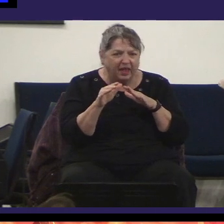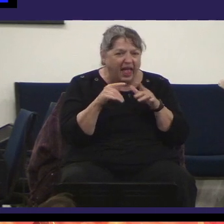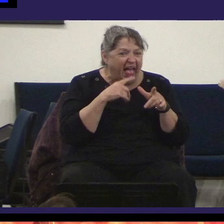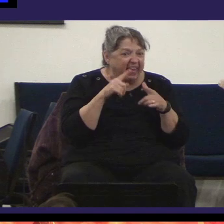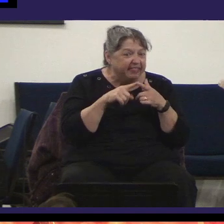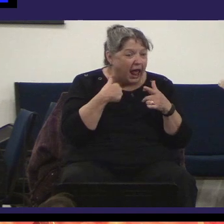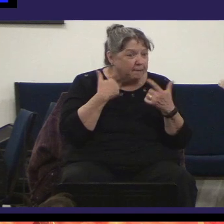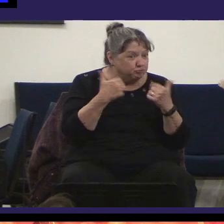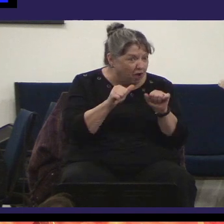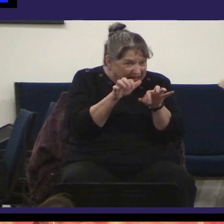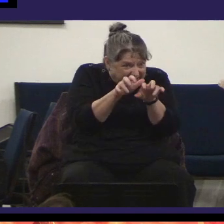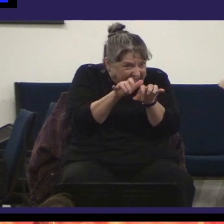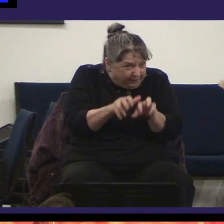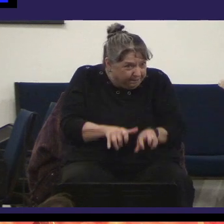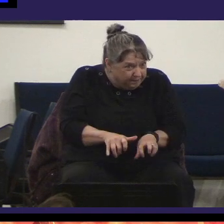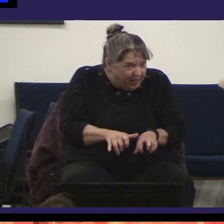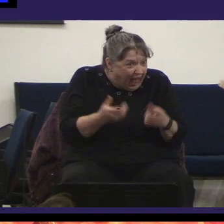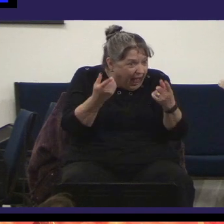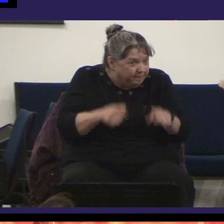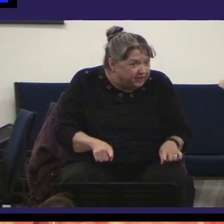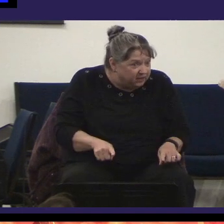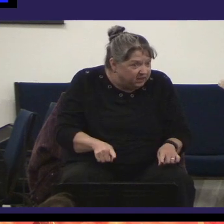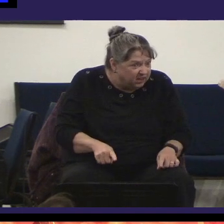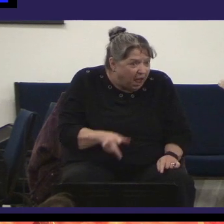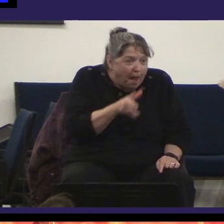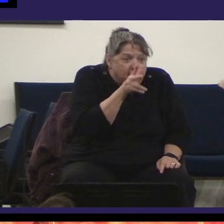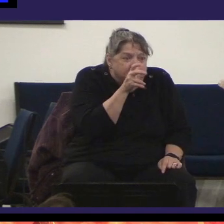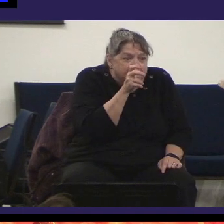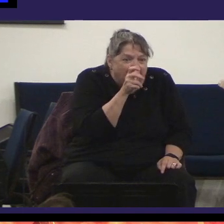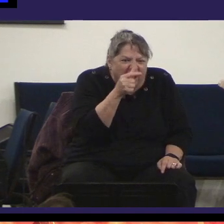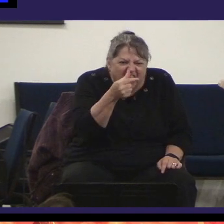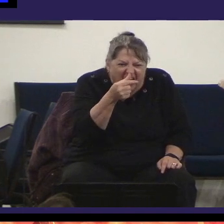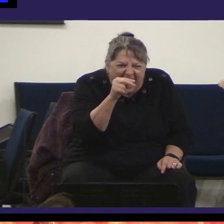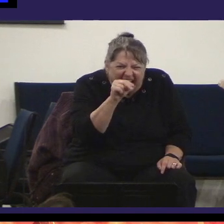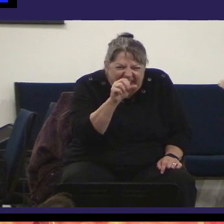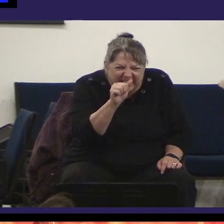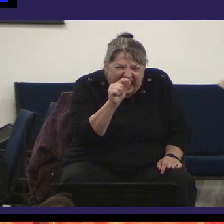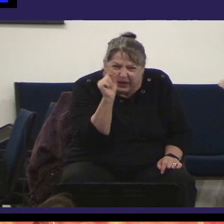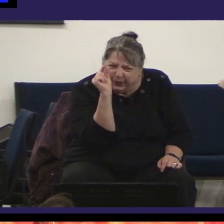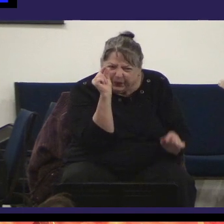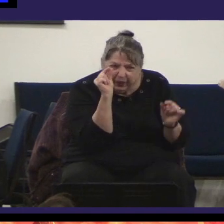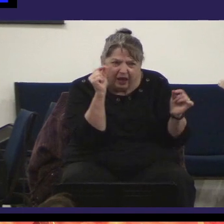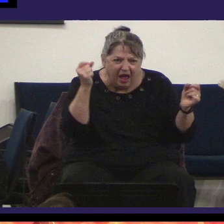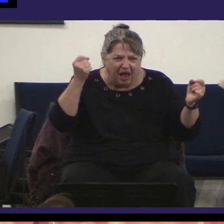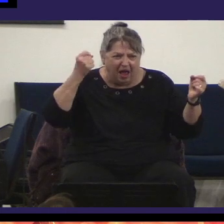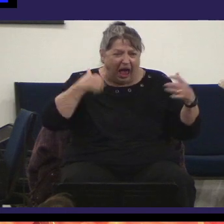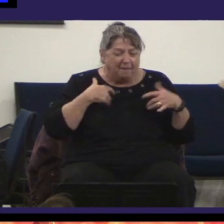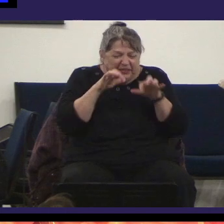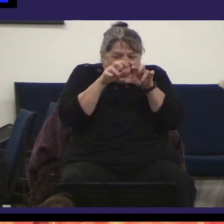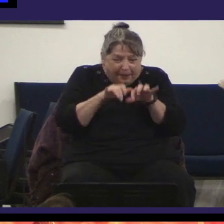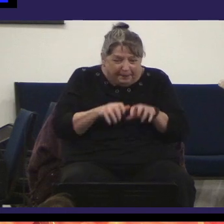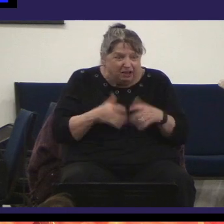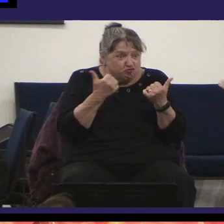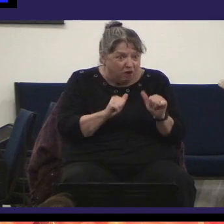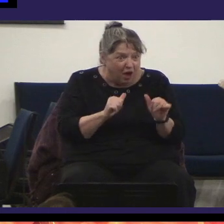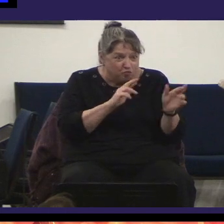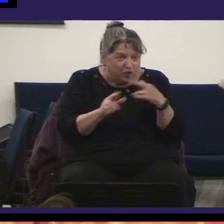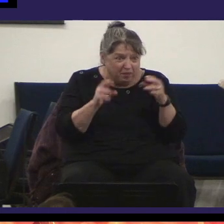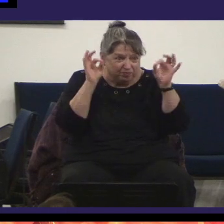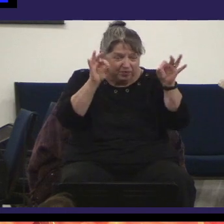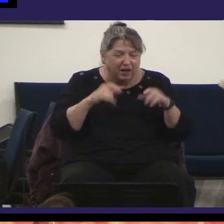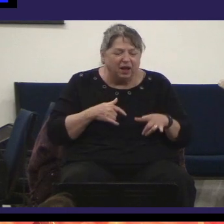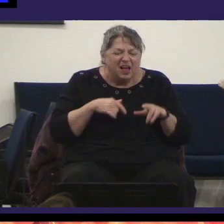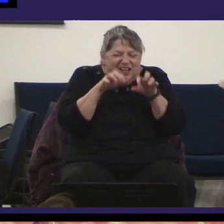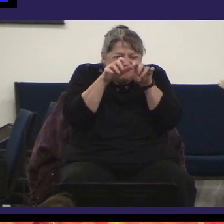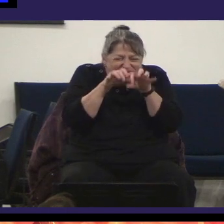gnats. You could hardly see these little flies in my room. And I mean, I stopped at 40. And I just closed the Venetian